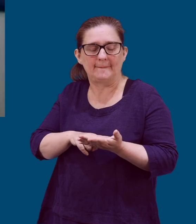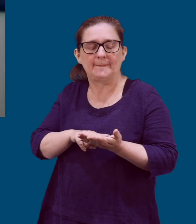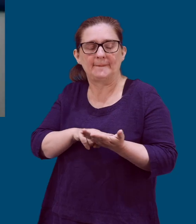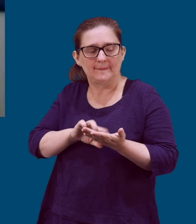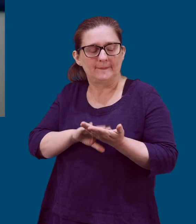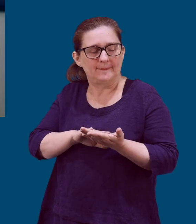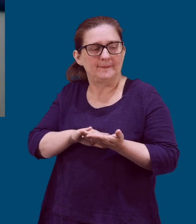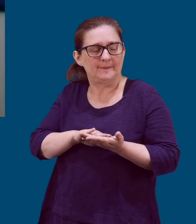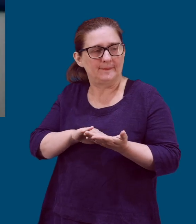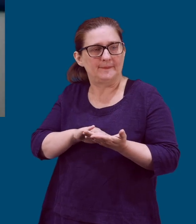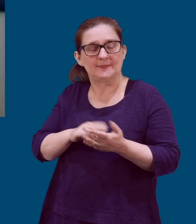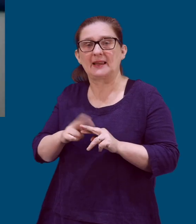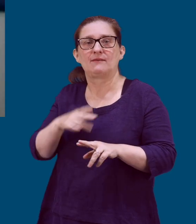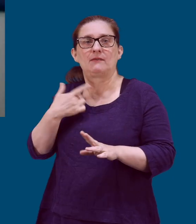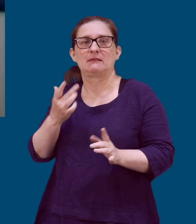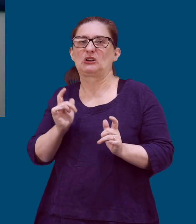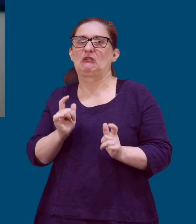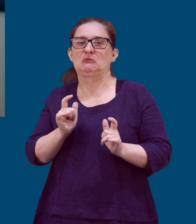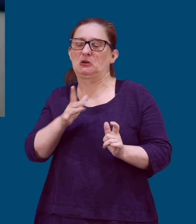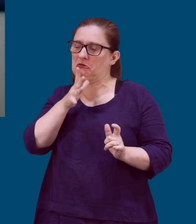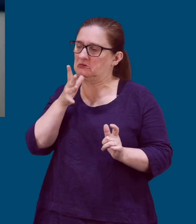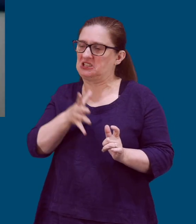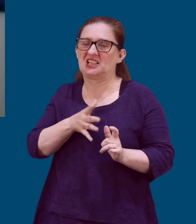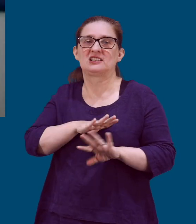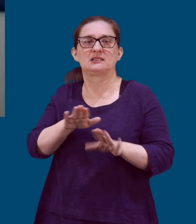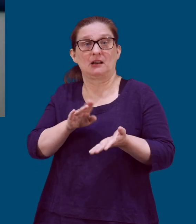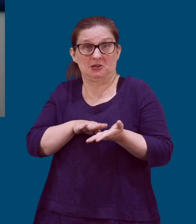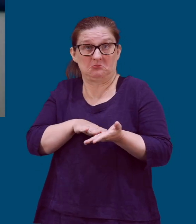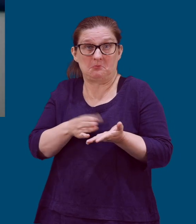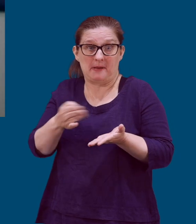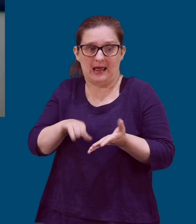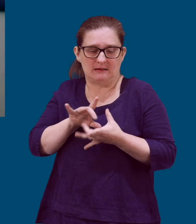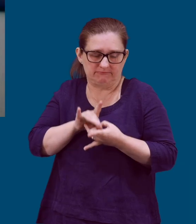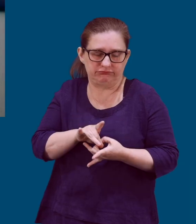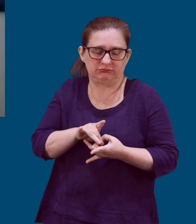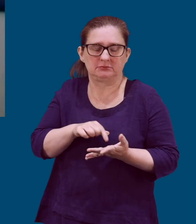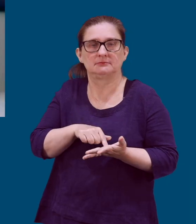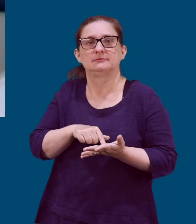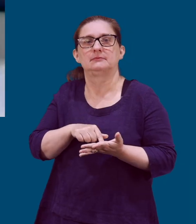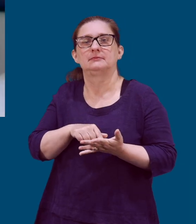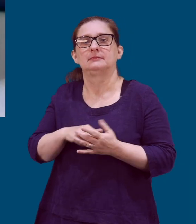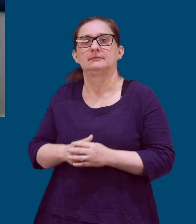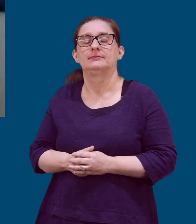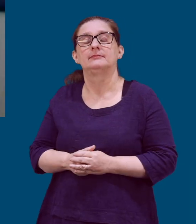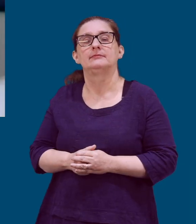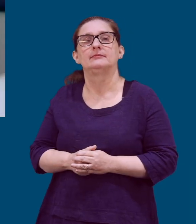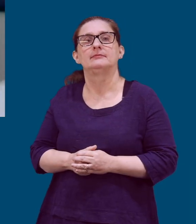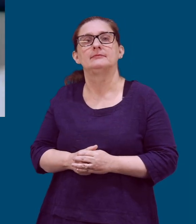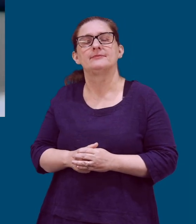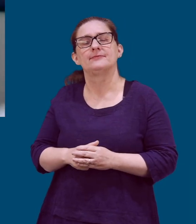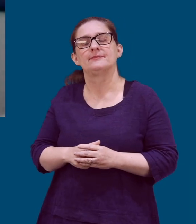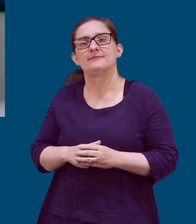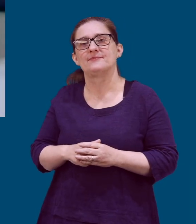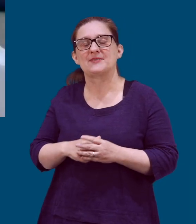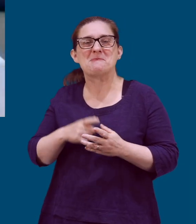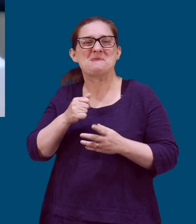are moments that feel uncomfortable or disgusting. And if you want to, see if you can fashion yourself